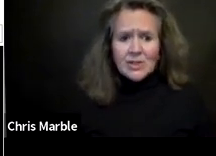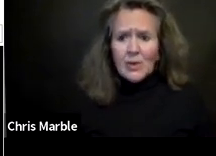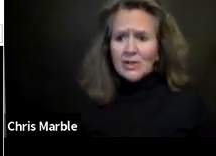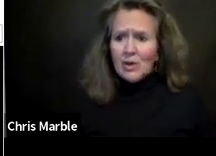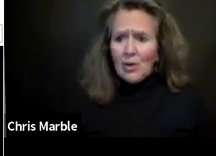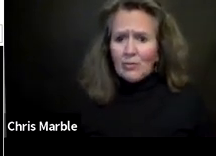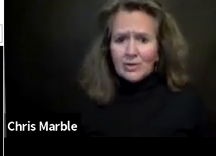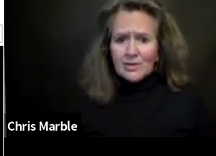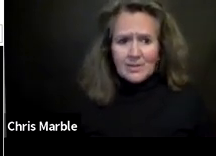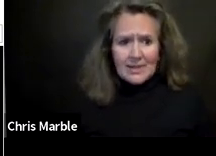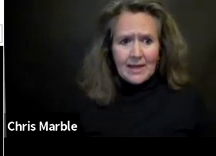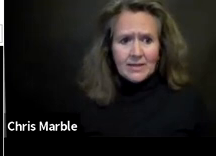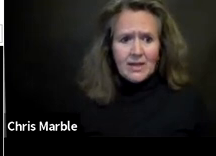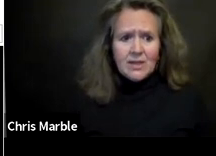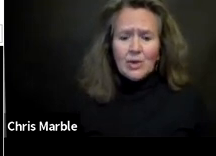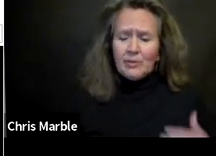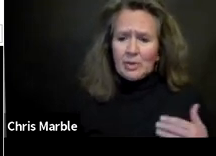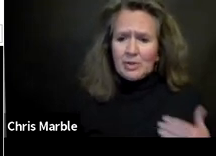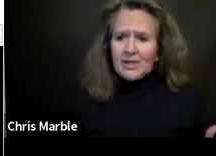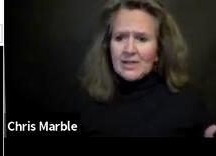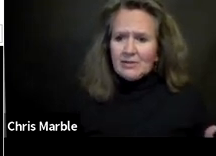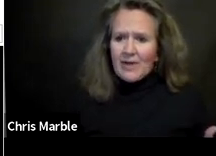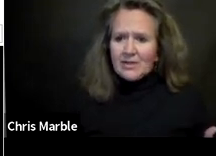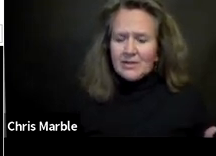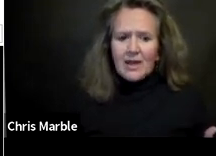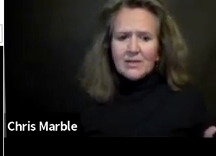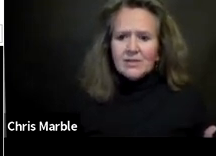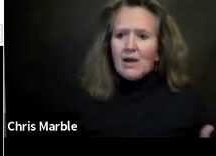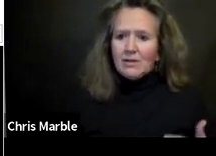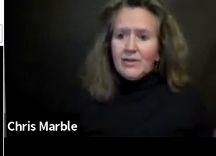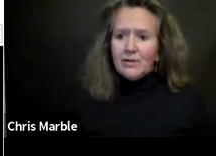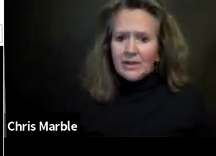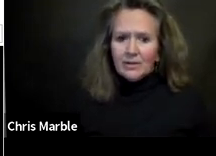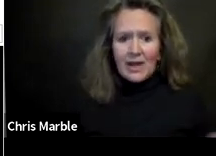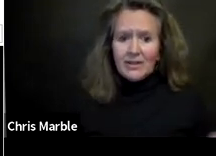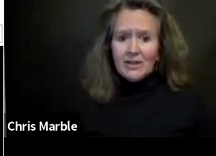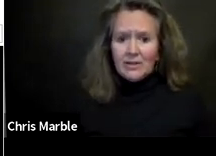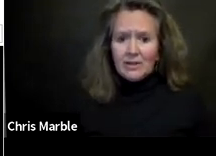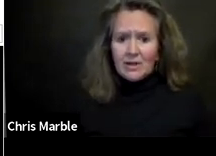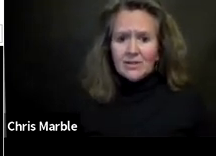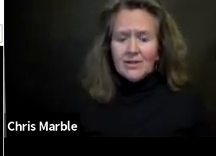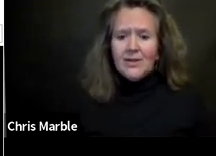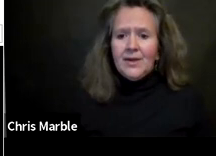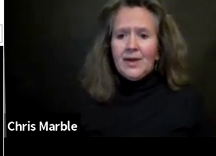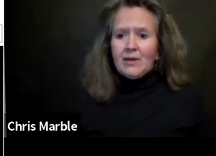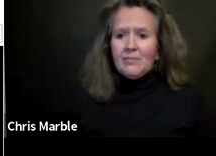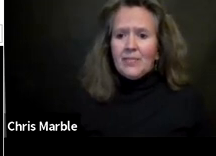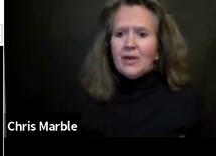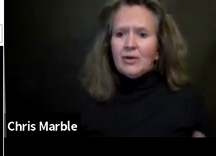So I just wanted to go over some of that. So if a person identifies as hard of hearing or having a hearing loss,